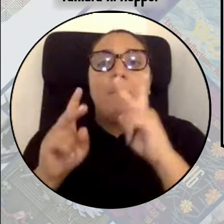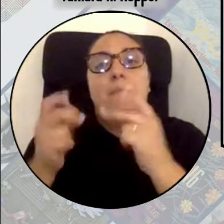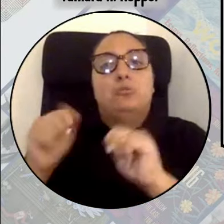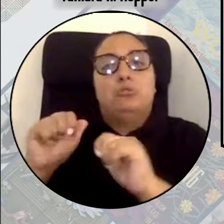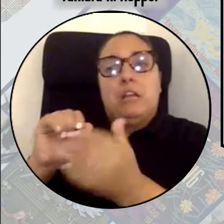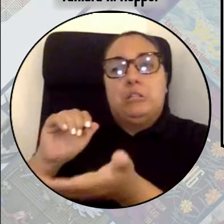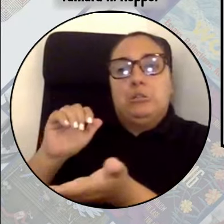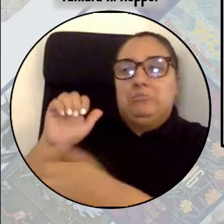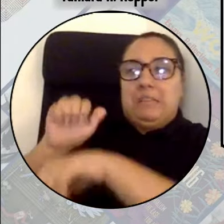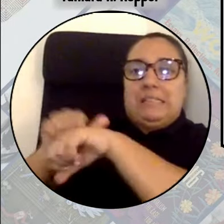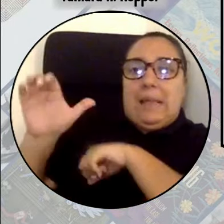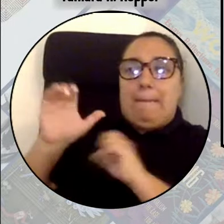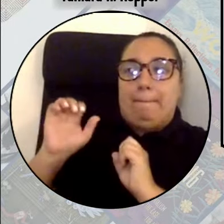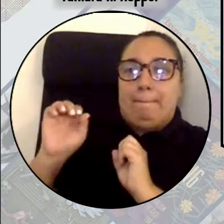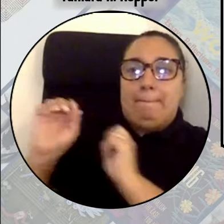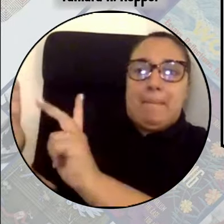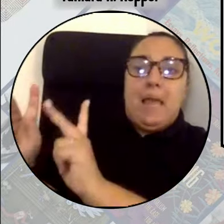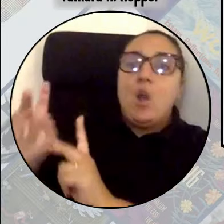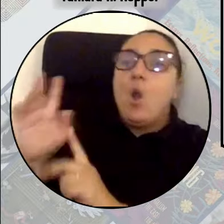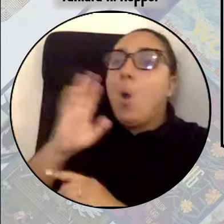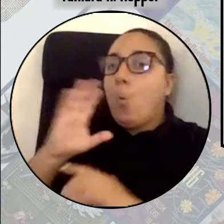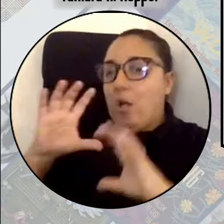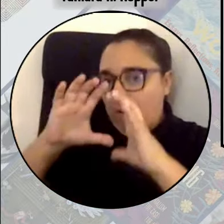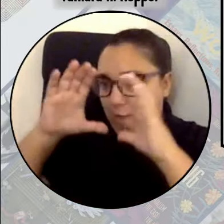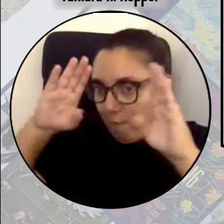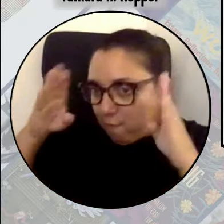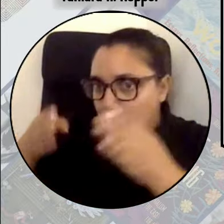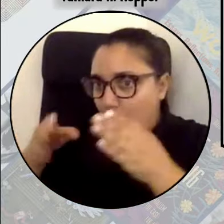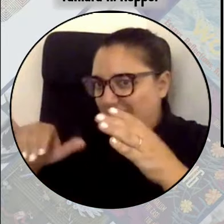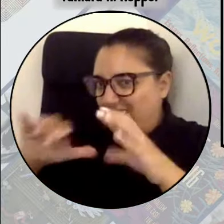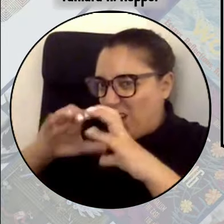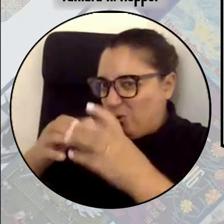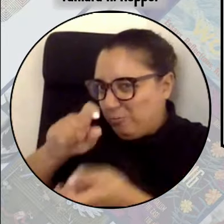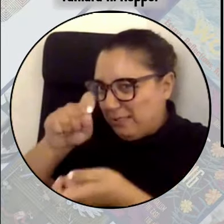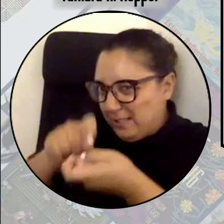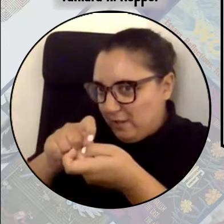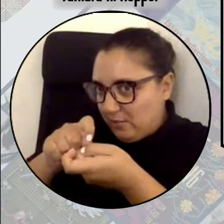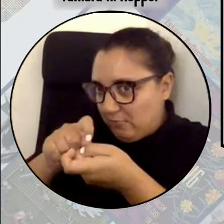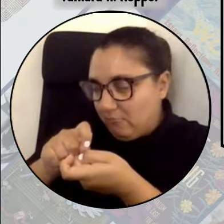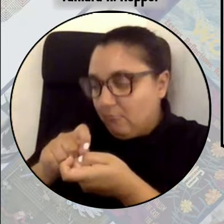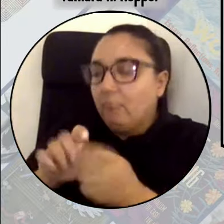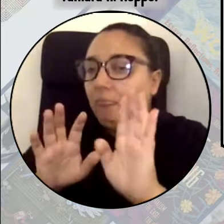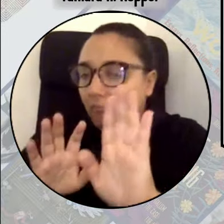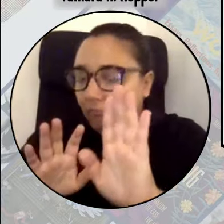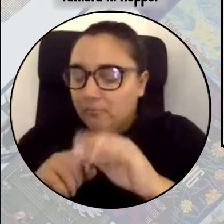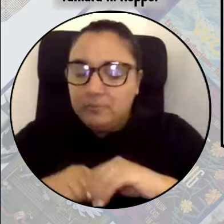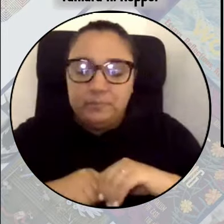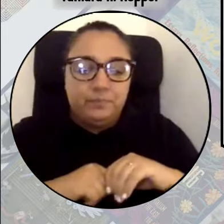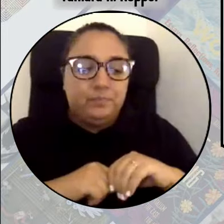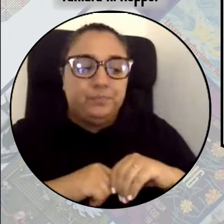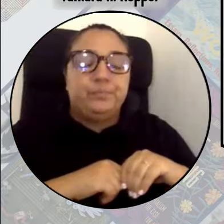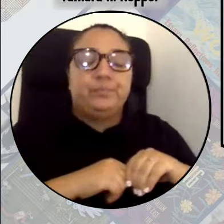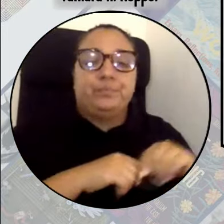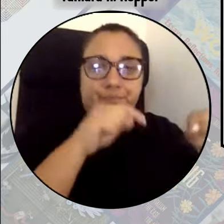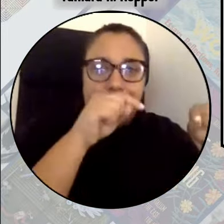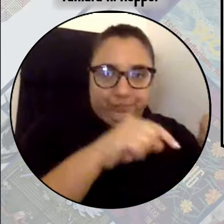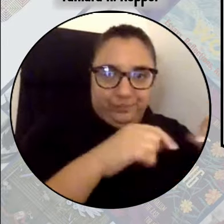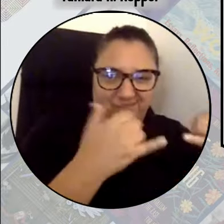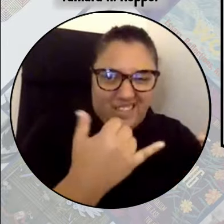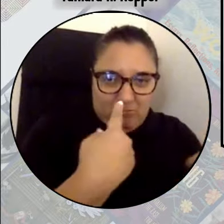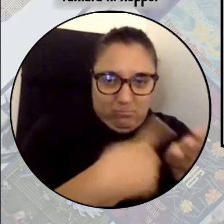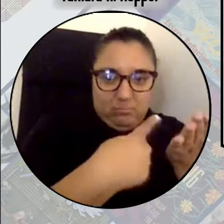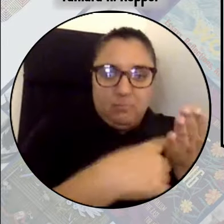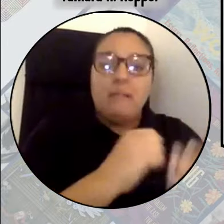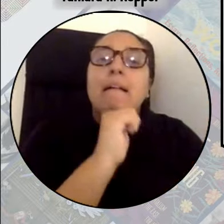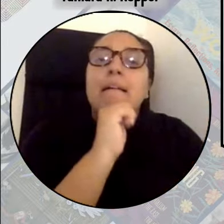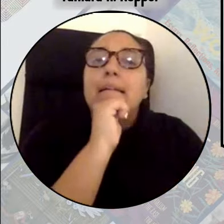Okay, so now non-immigrants this is a term that, you know, it might